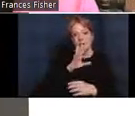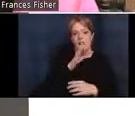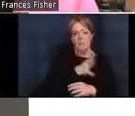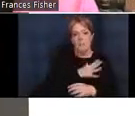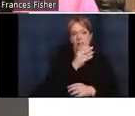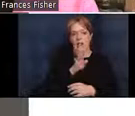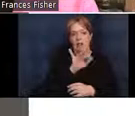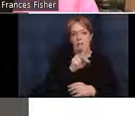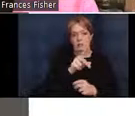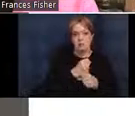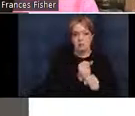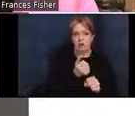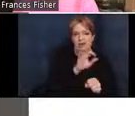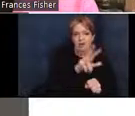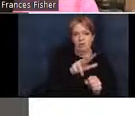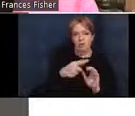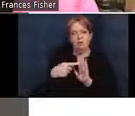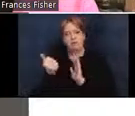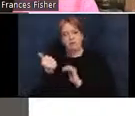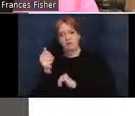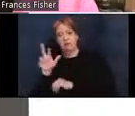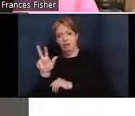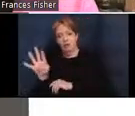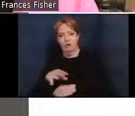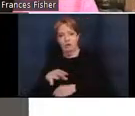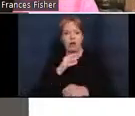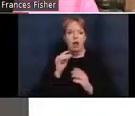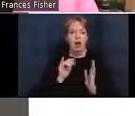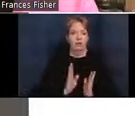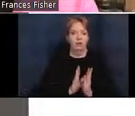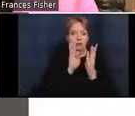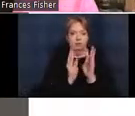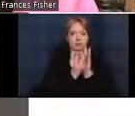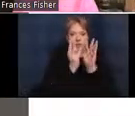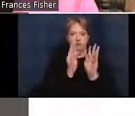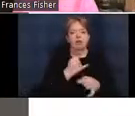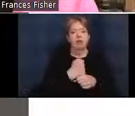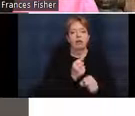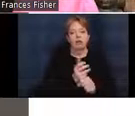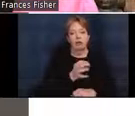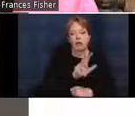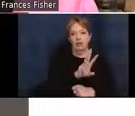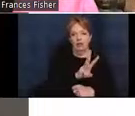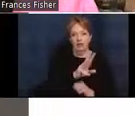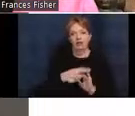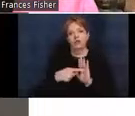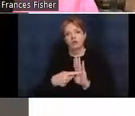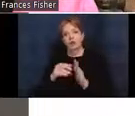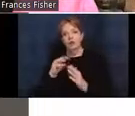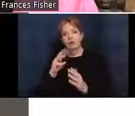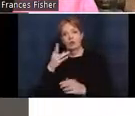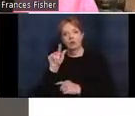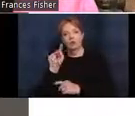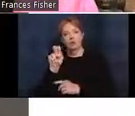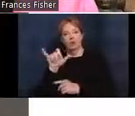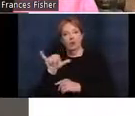1934, and Memorial Monument 1936 she created was shown at the Whitney Museum in 1940.